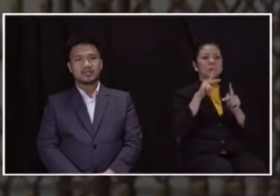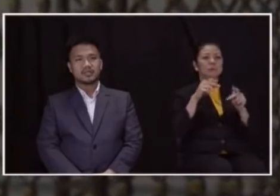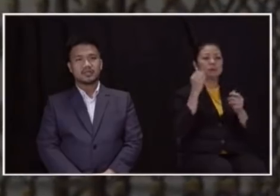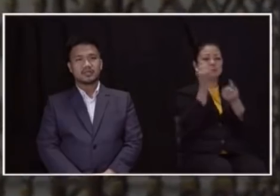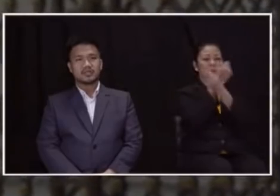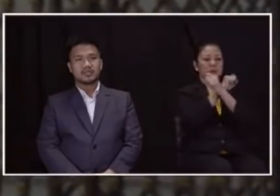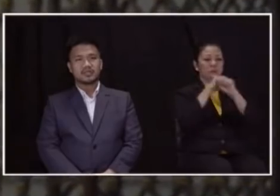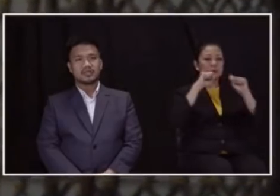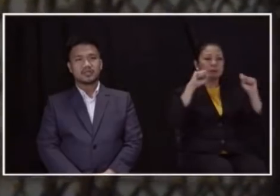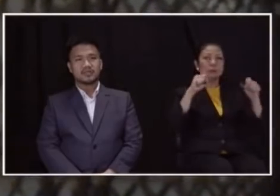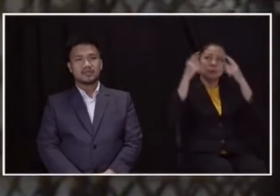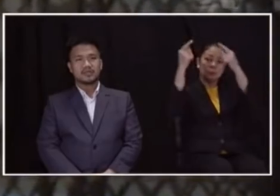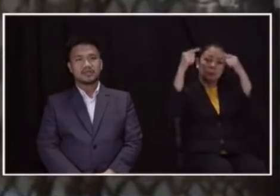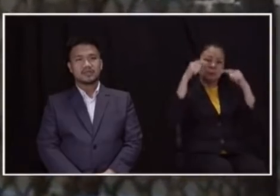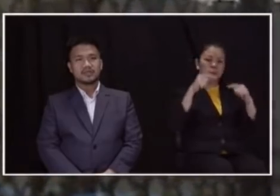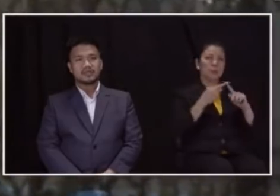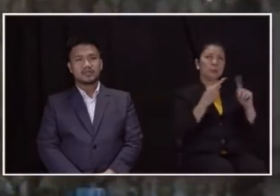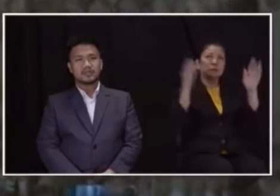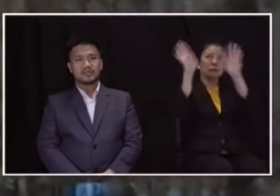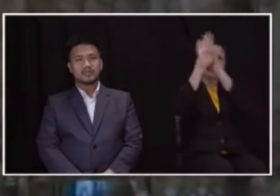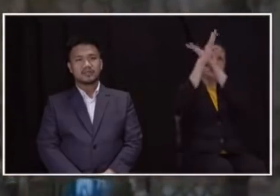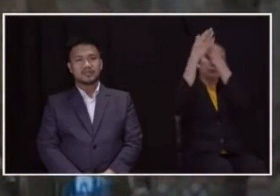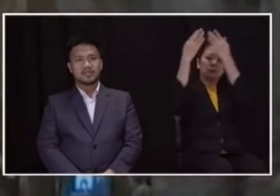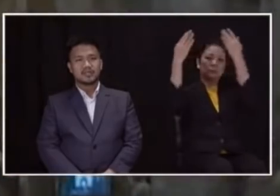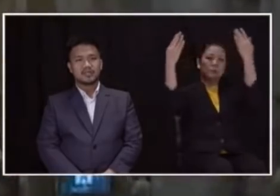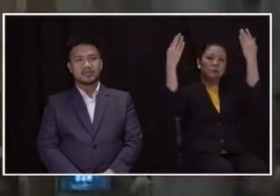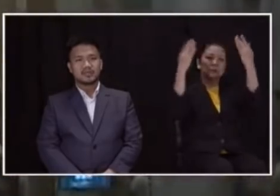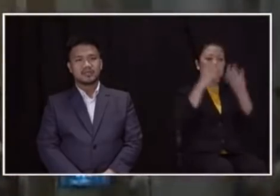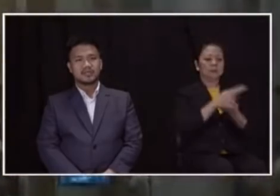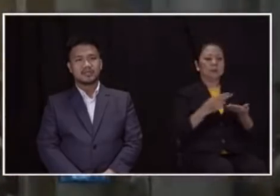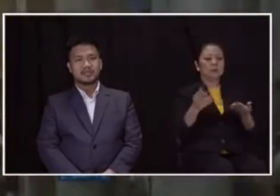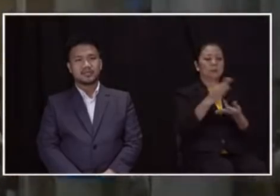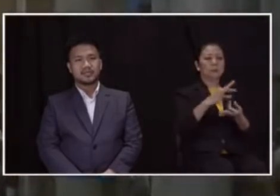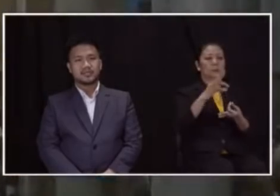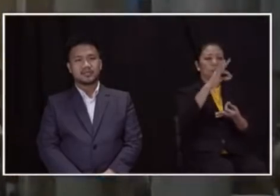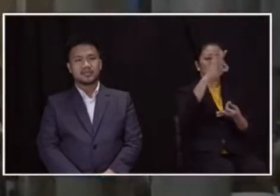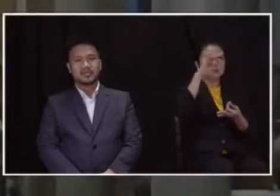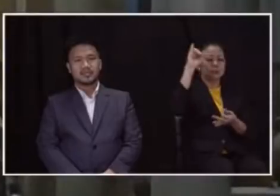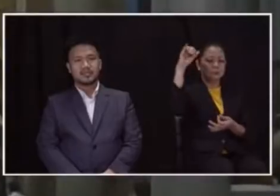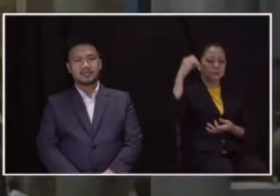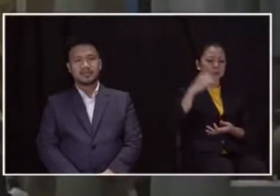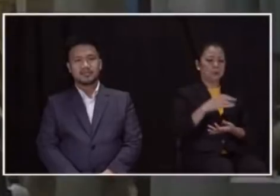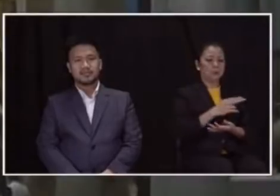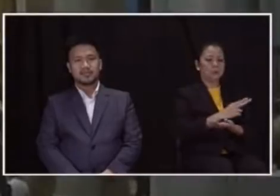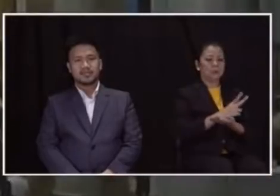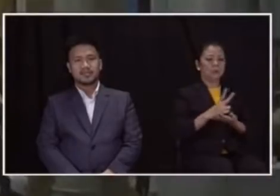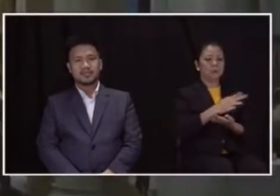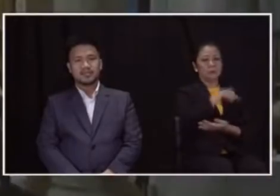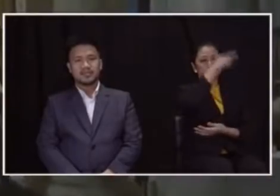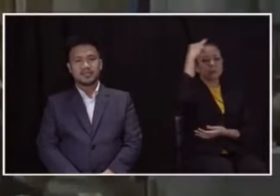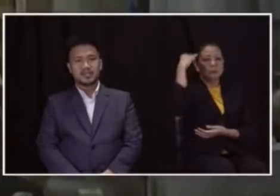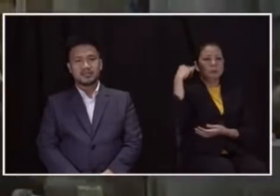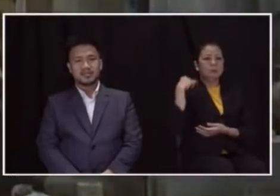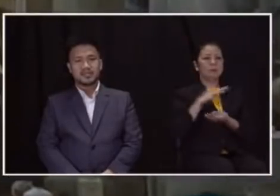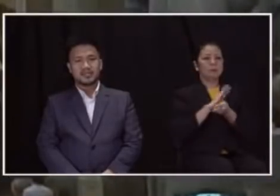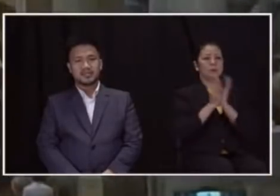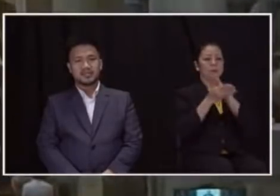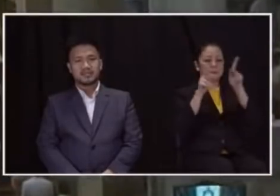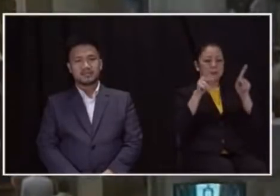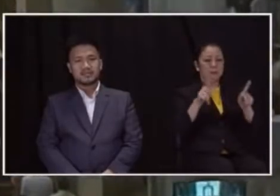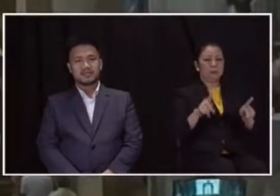salvation, he came down from heaven, and by the Holy Spirit was incarnate of the Virgin Mary and became